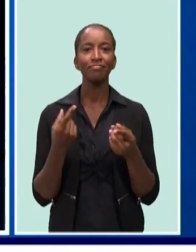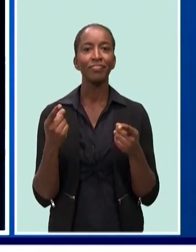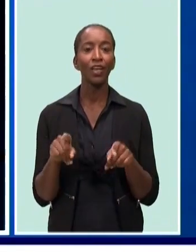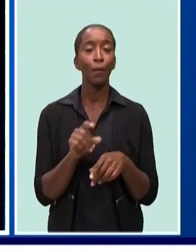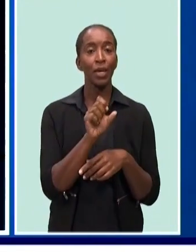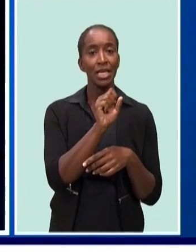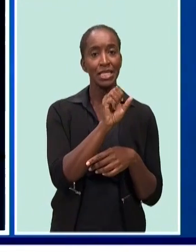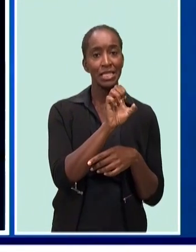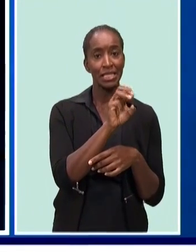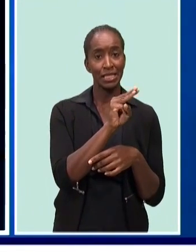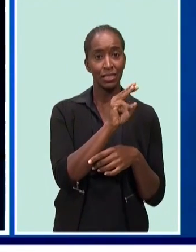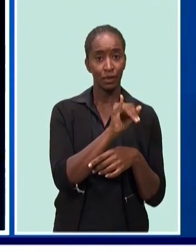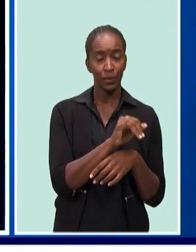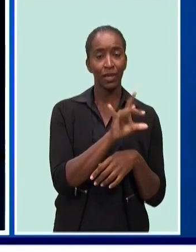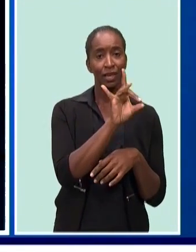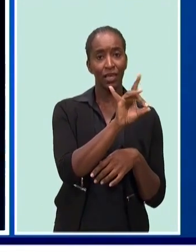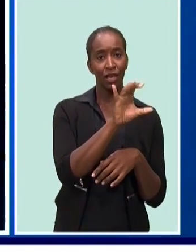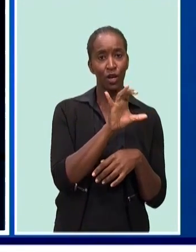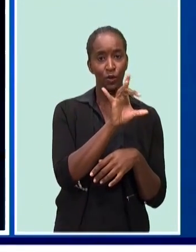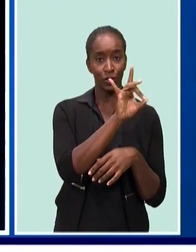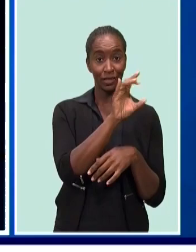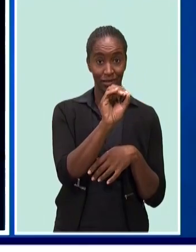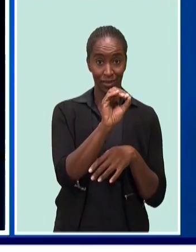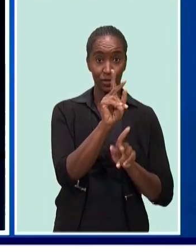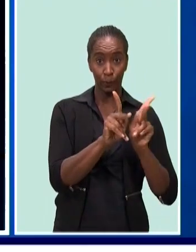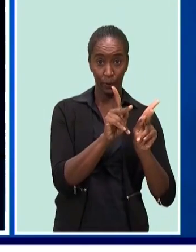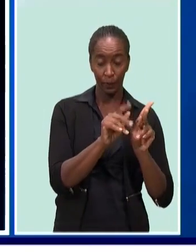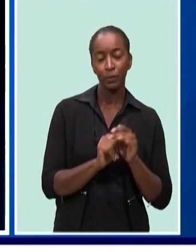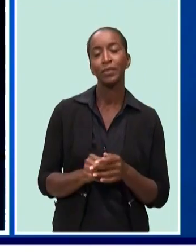saw 880 people and the finals